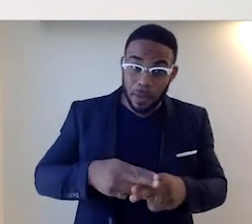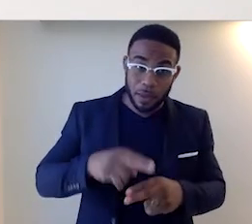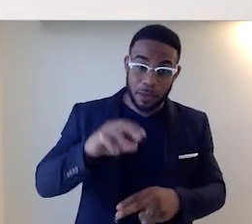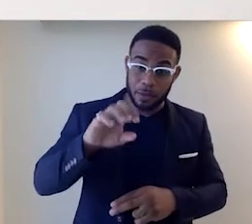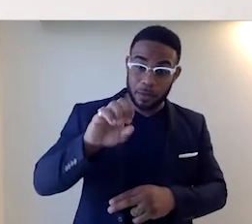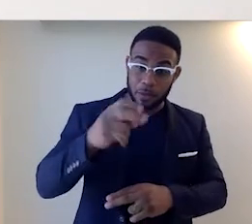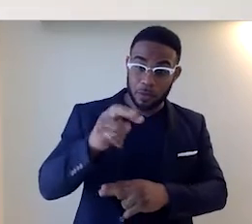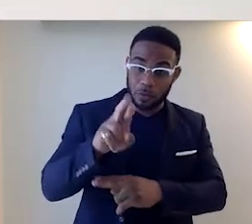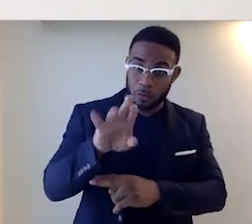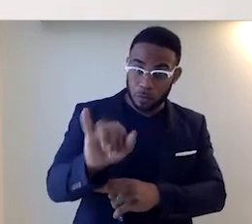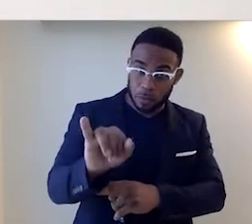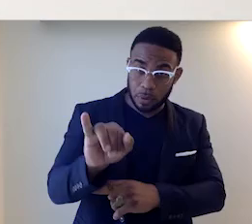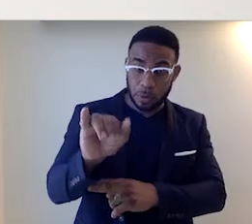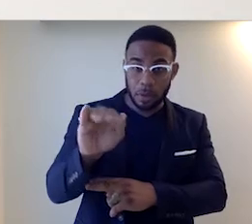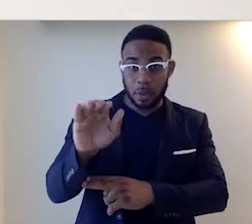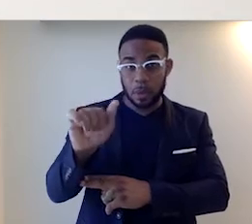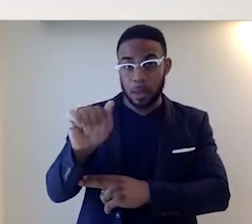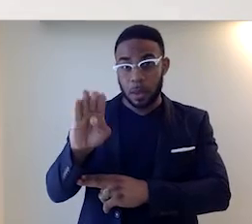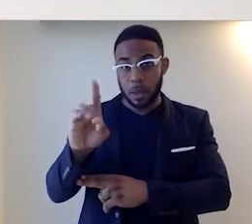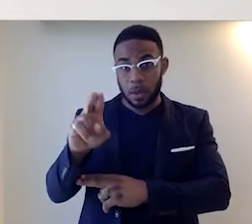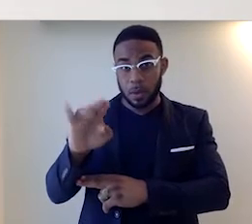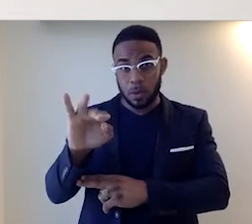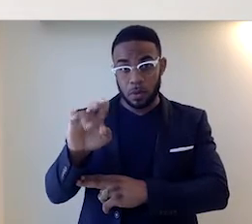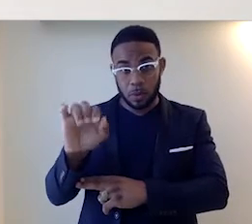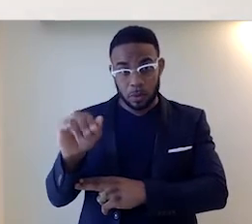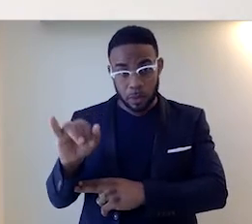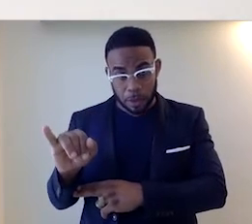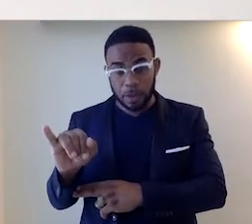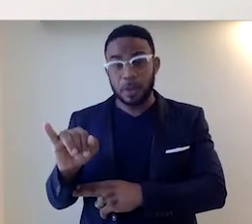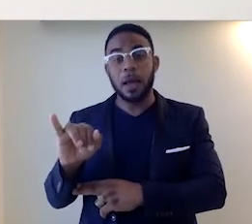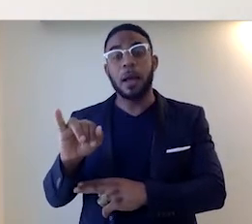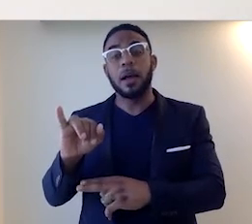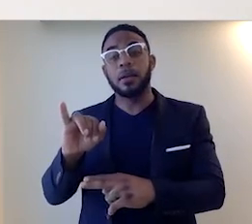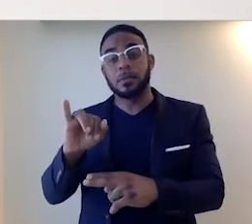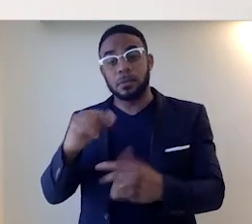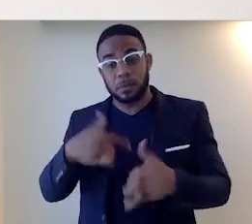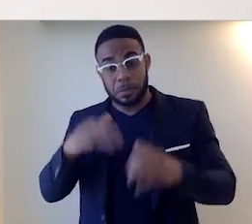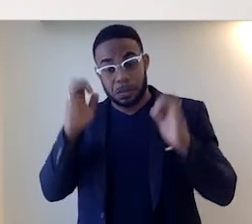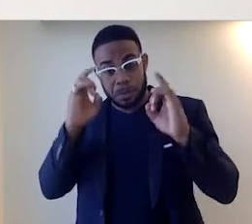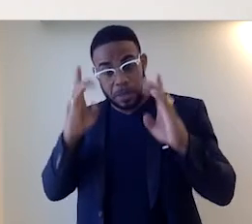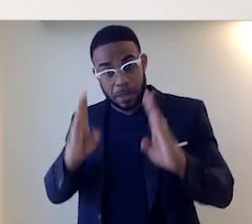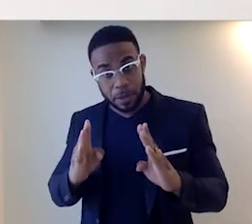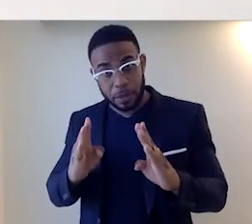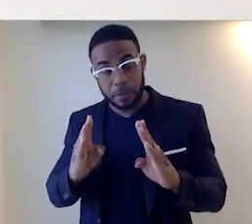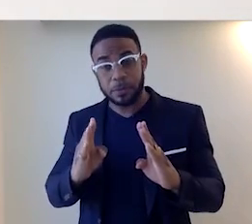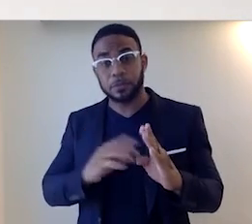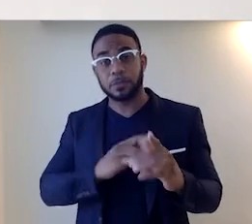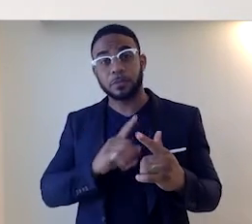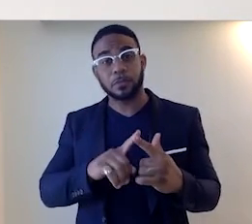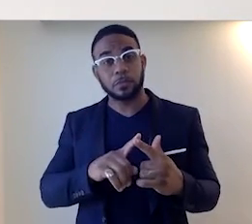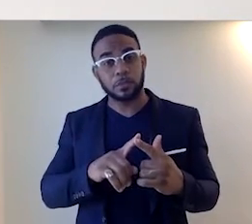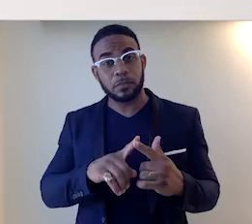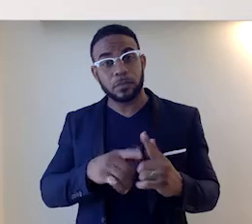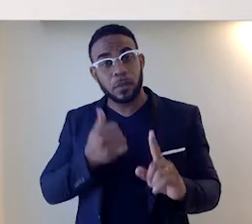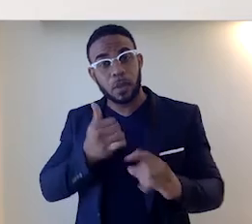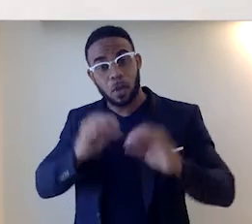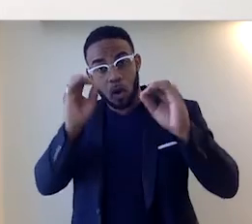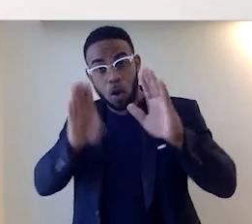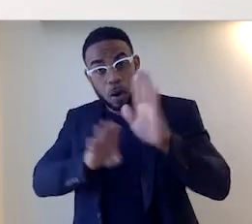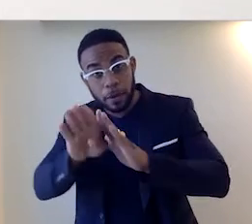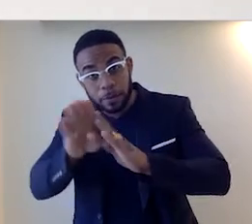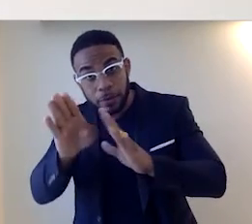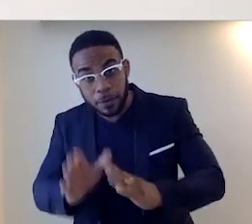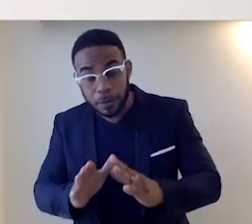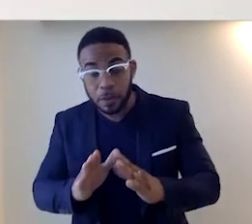is Shukri Abdullahi. I am an educator, a self-taught